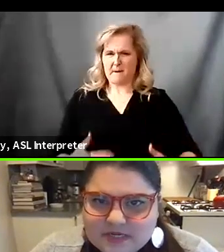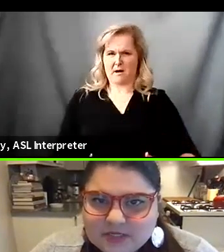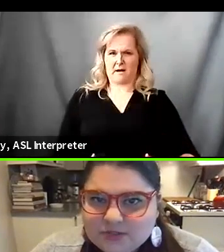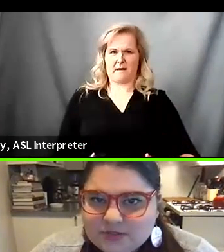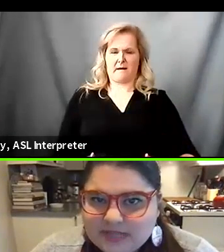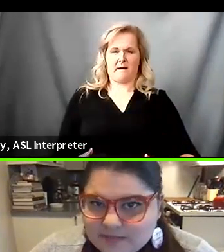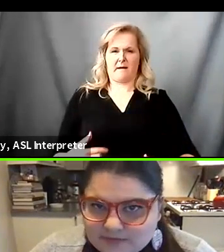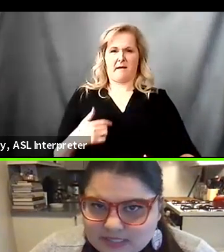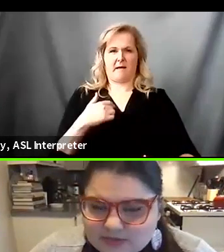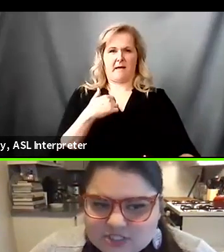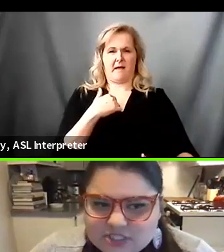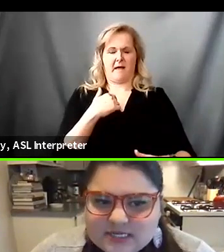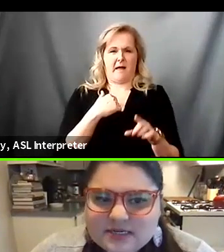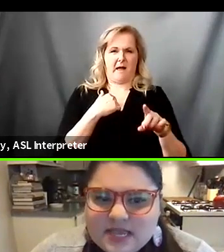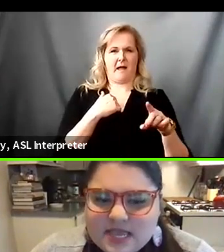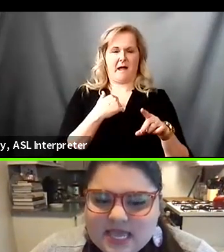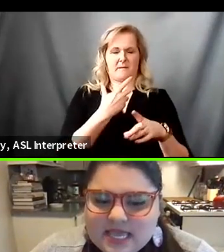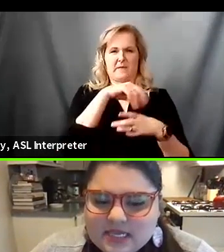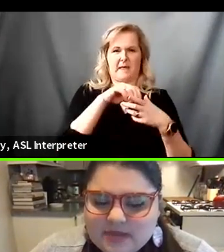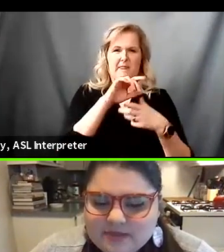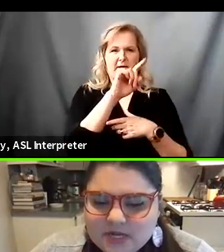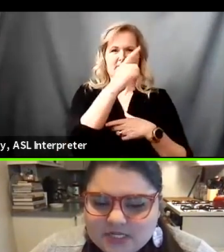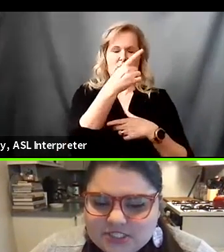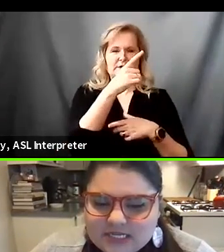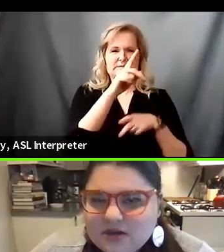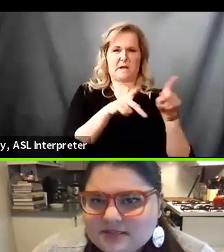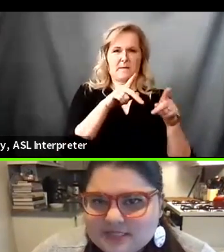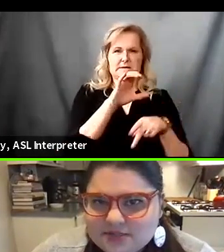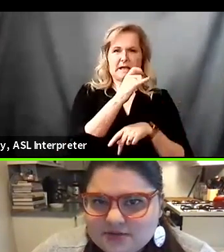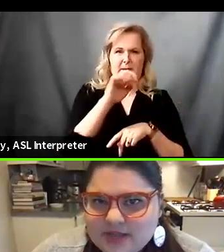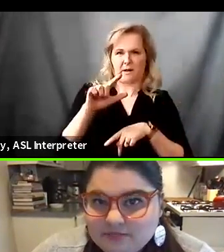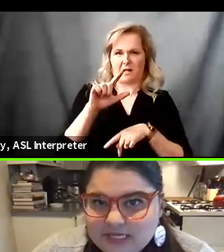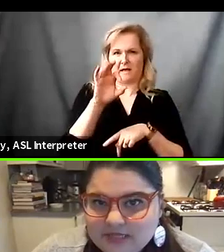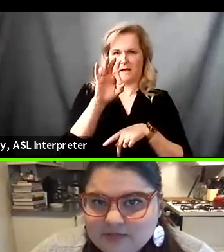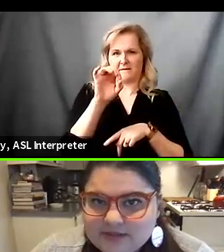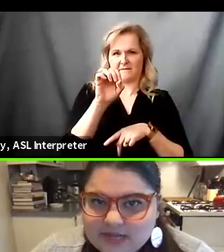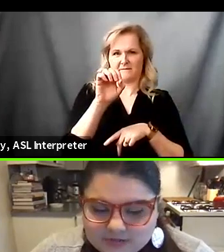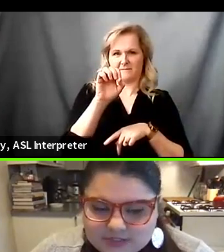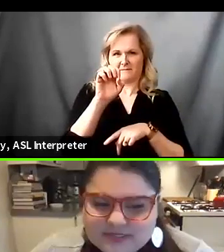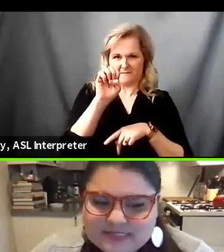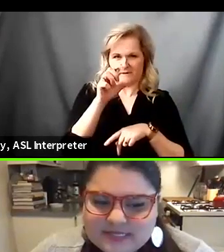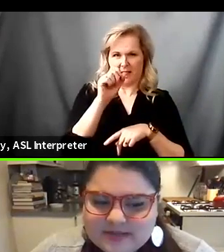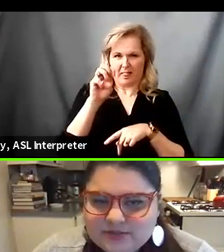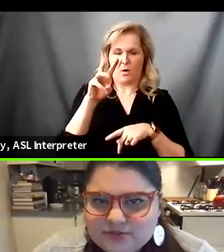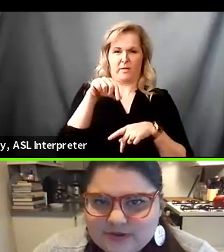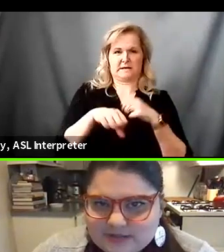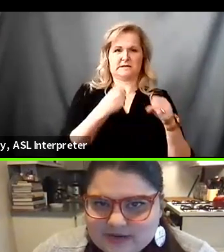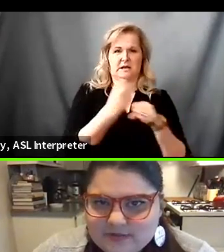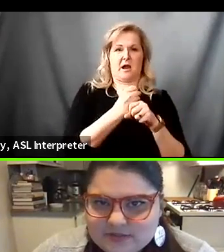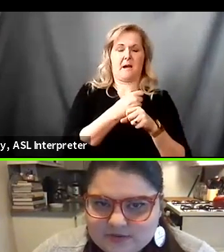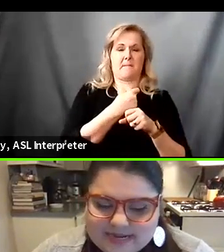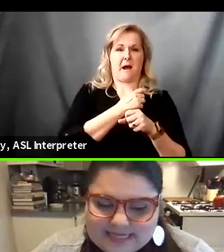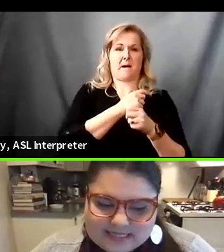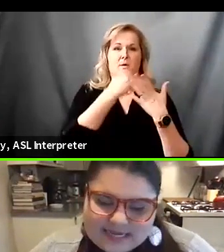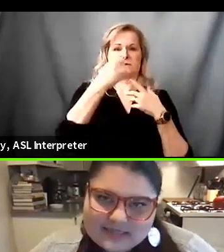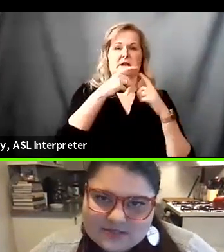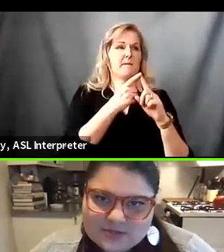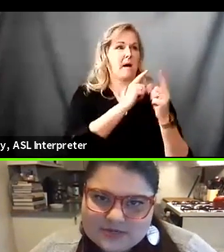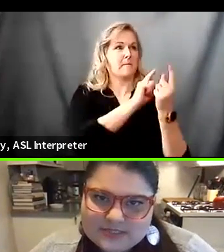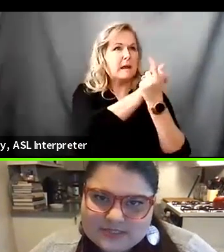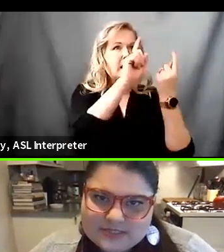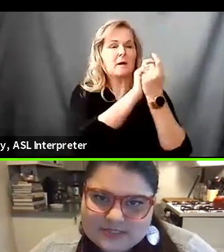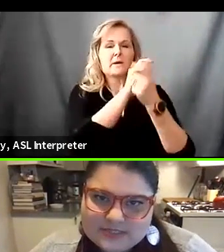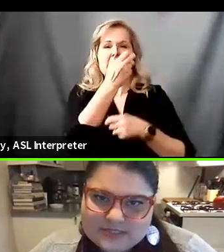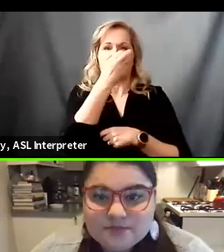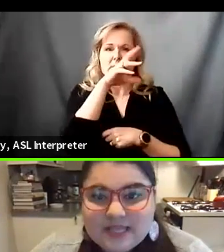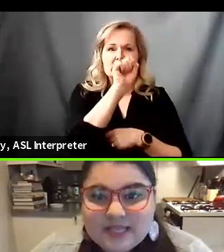Peoples Fund Cultural Capital Fellow this year. And my project all centered around meeting with elders to transcribe their stories and then take those